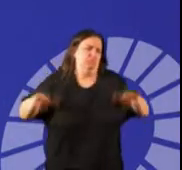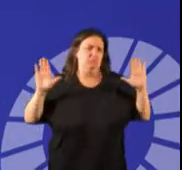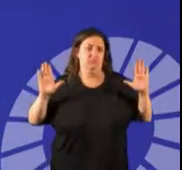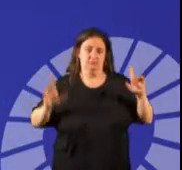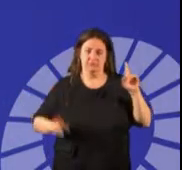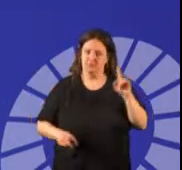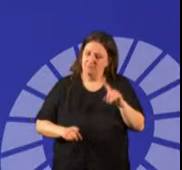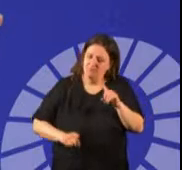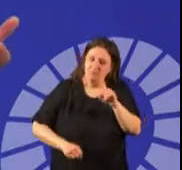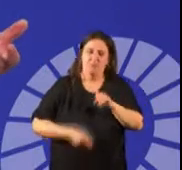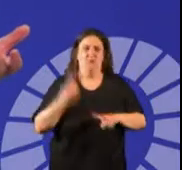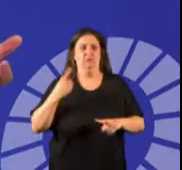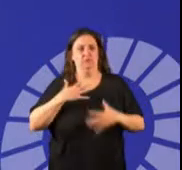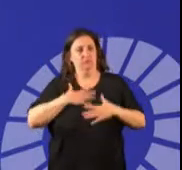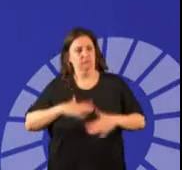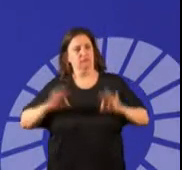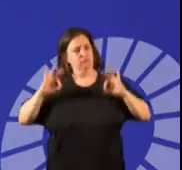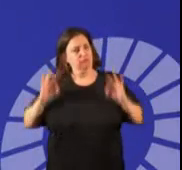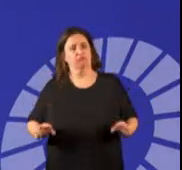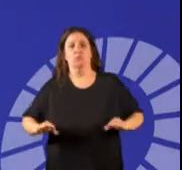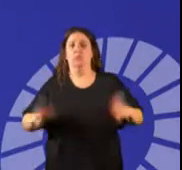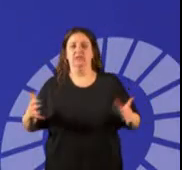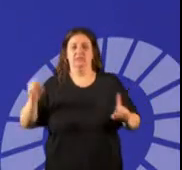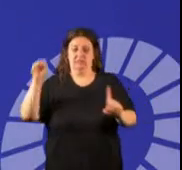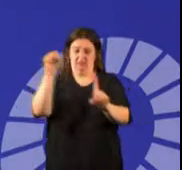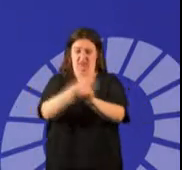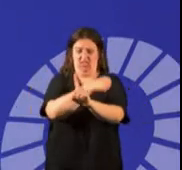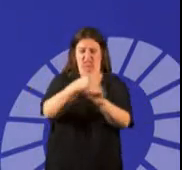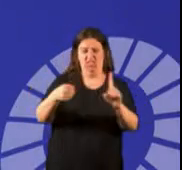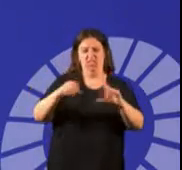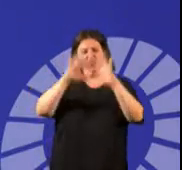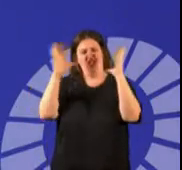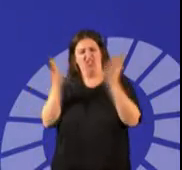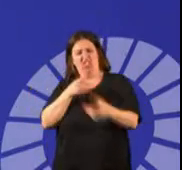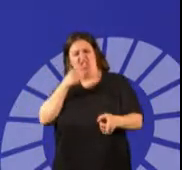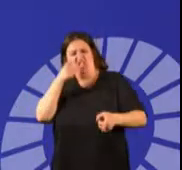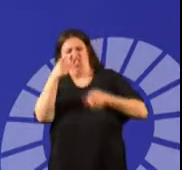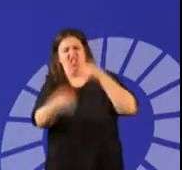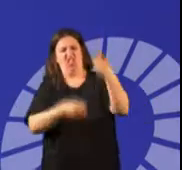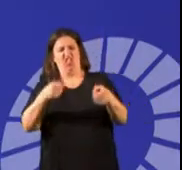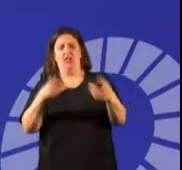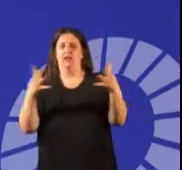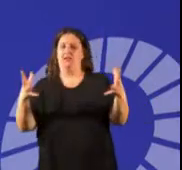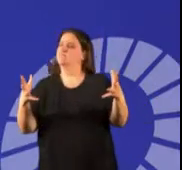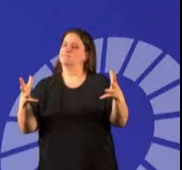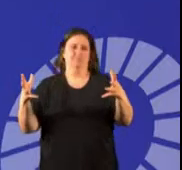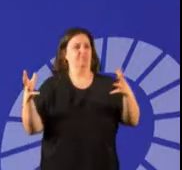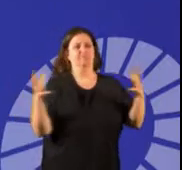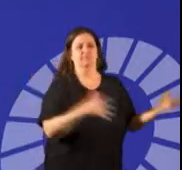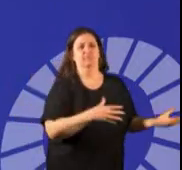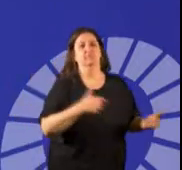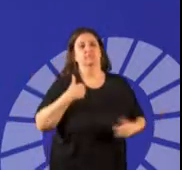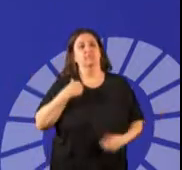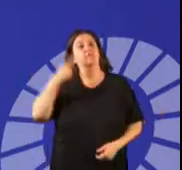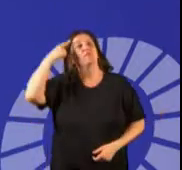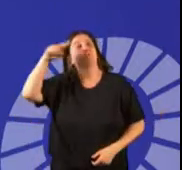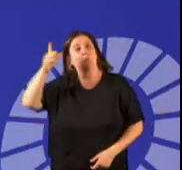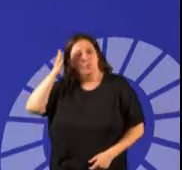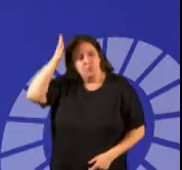girls, support to women entrepreneurs, expanding sexual and reproductive health